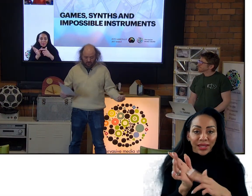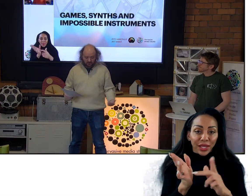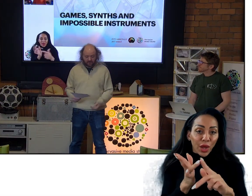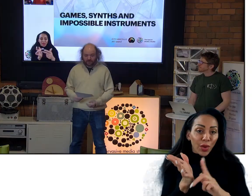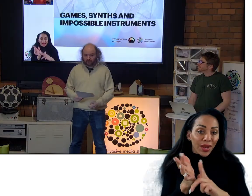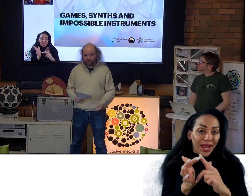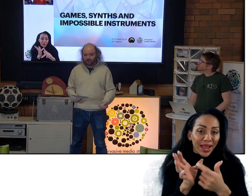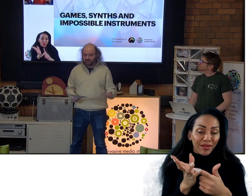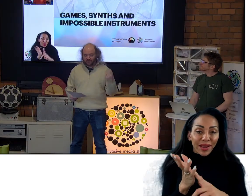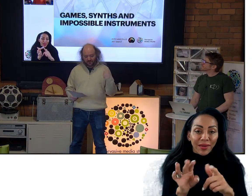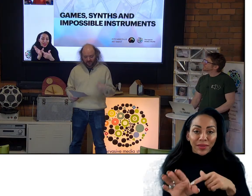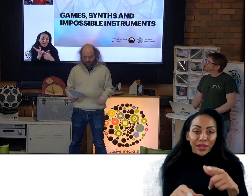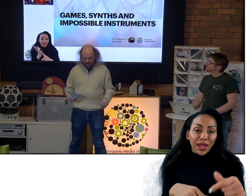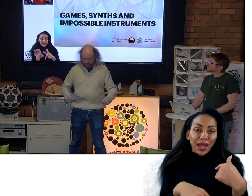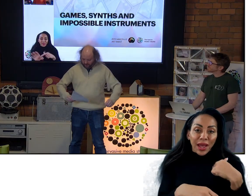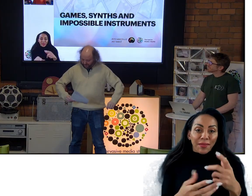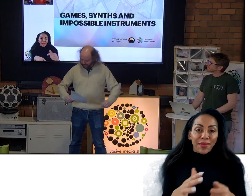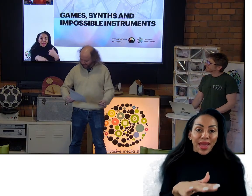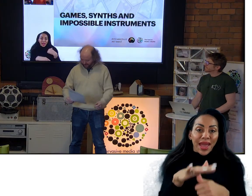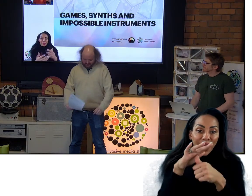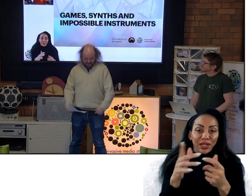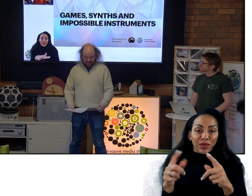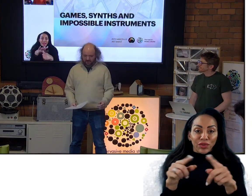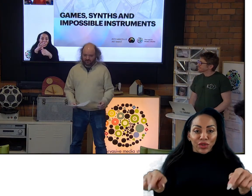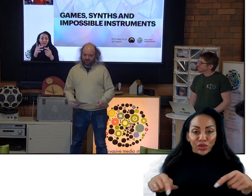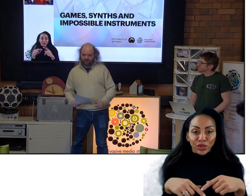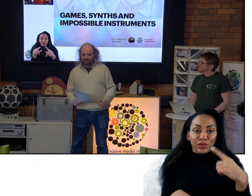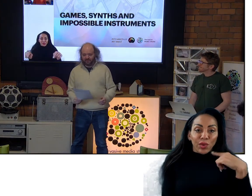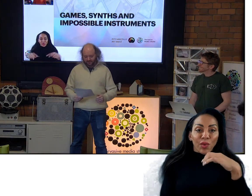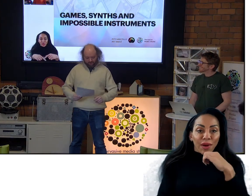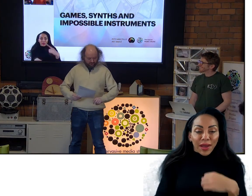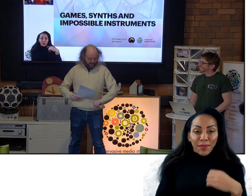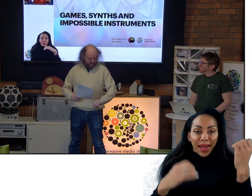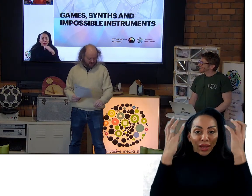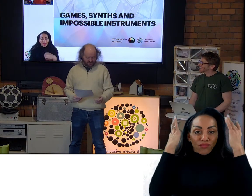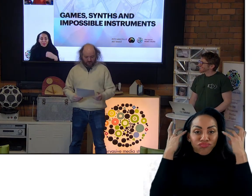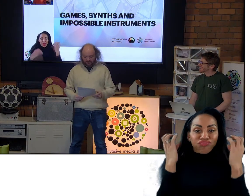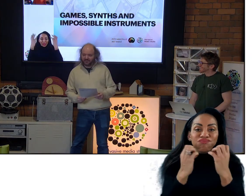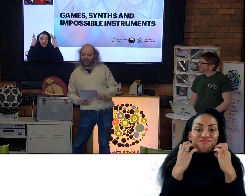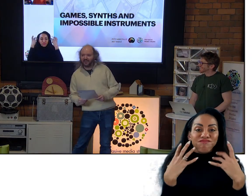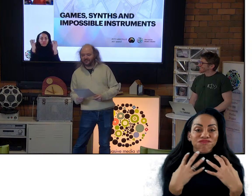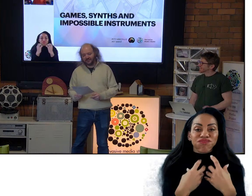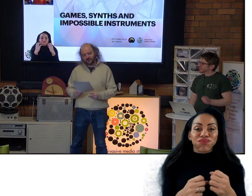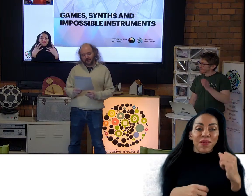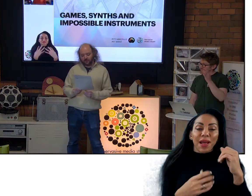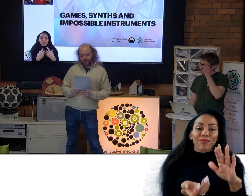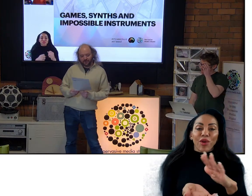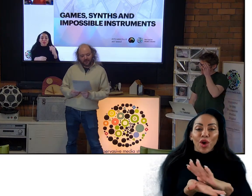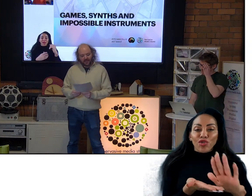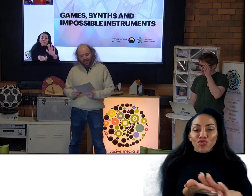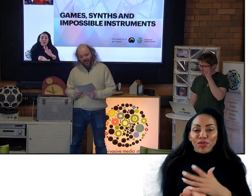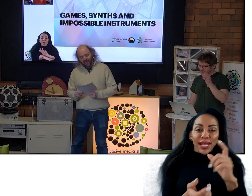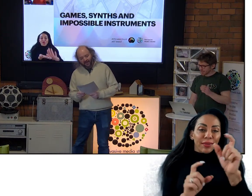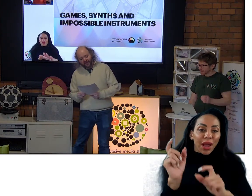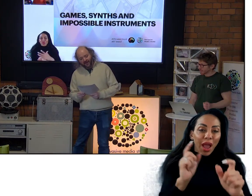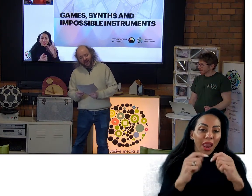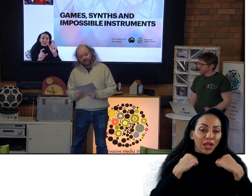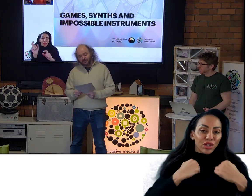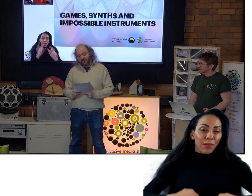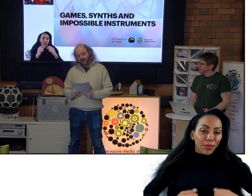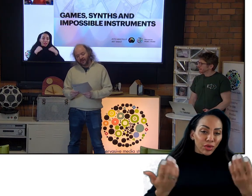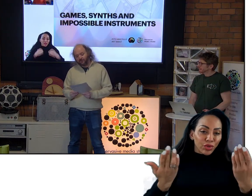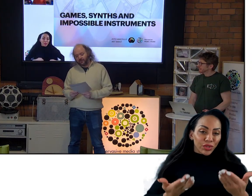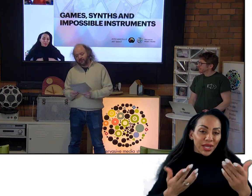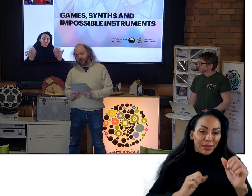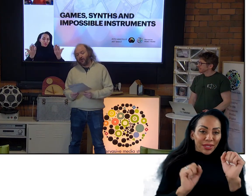I'm a white man in my 40s, long hair and a beard, wearing a kind of fluffy beige jumper today because it's quite cold out.